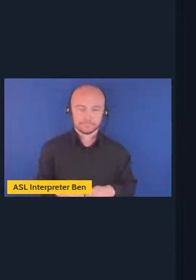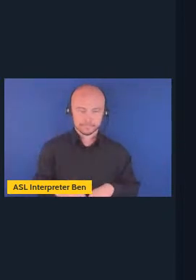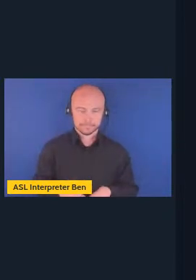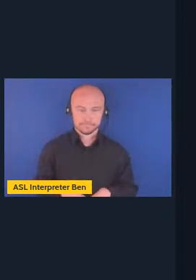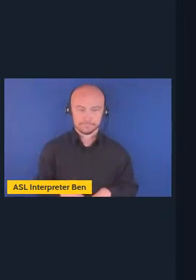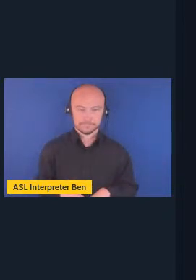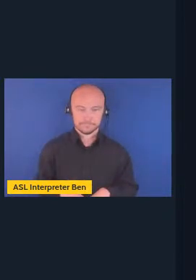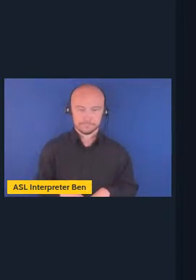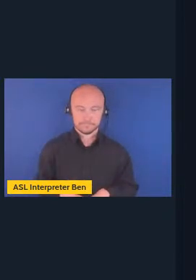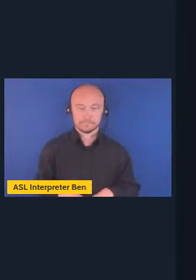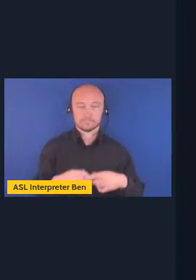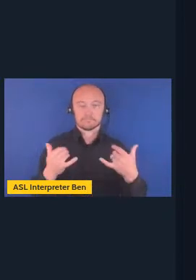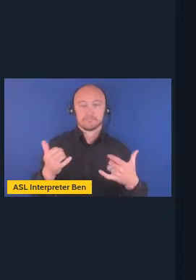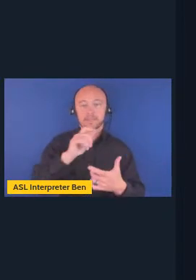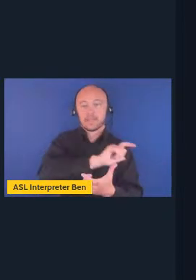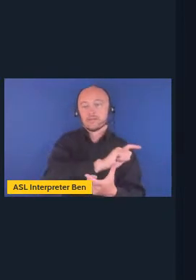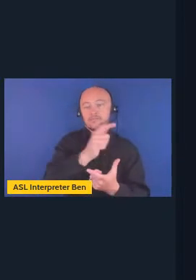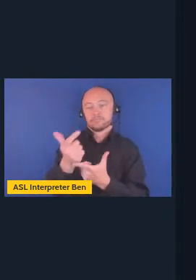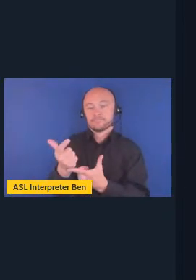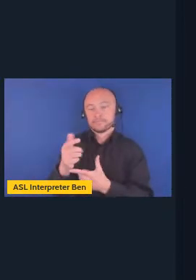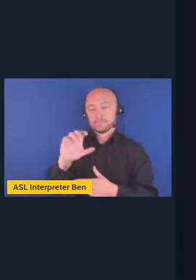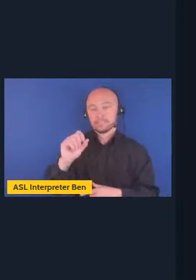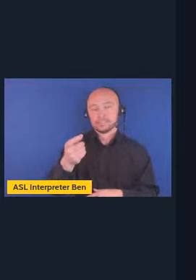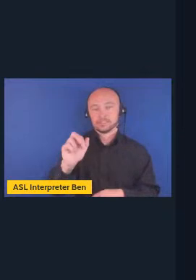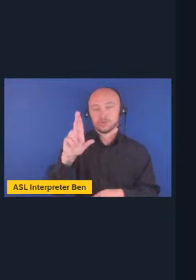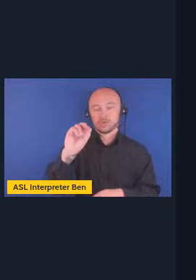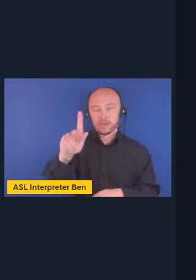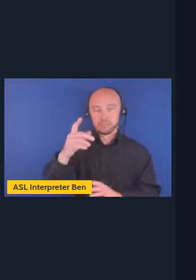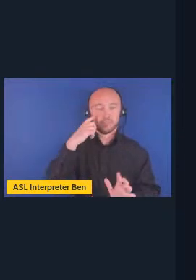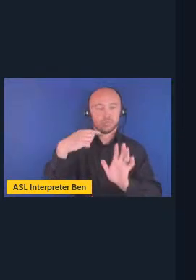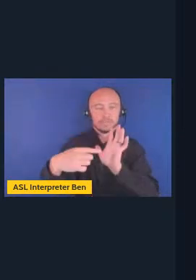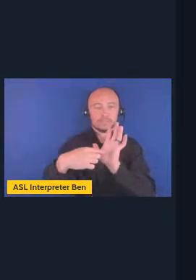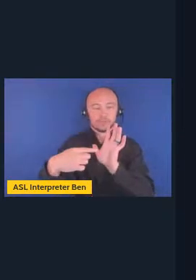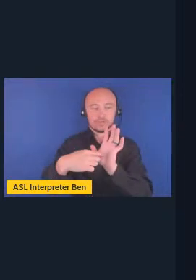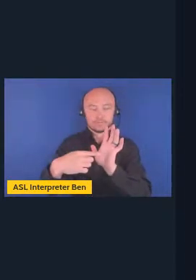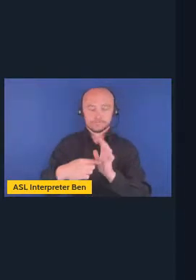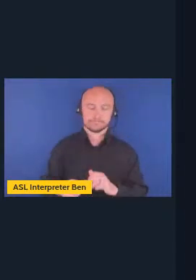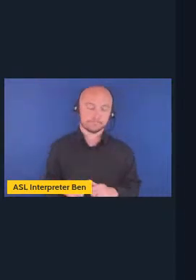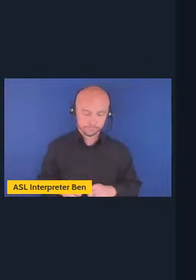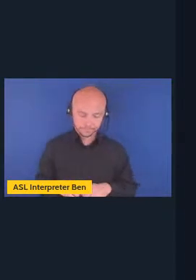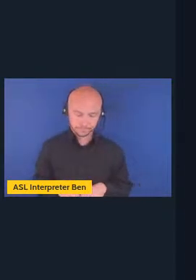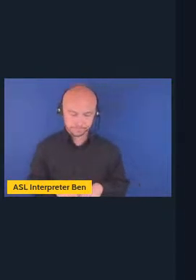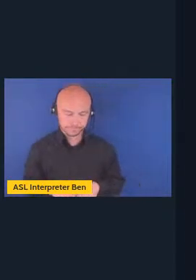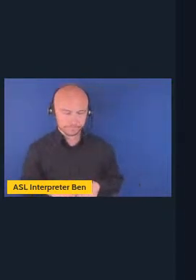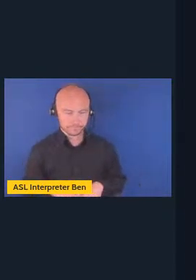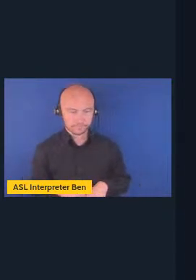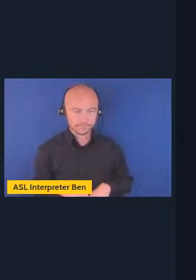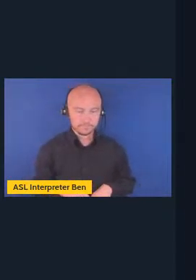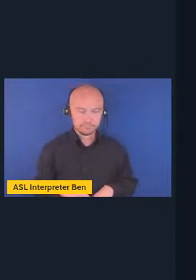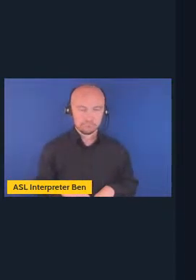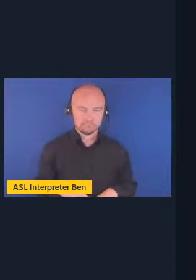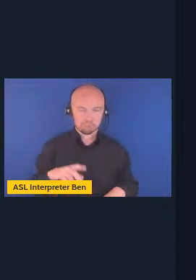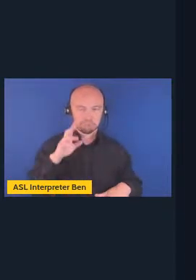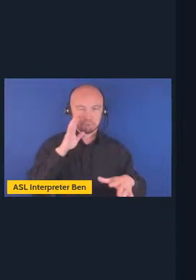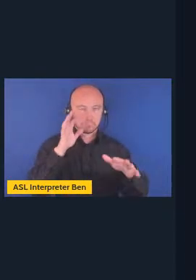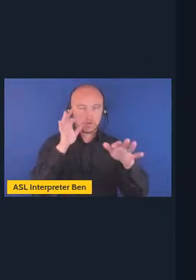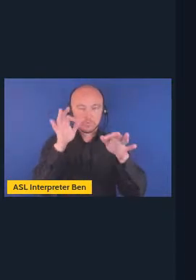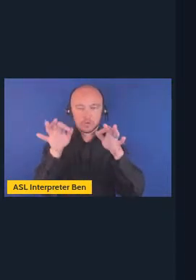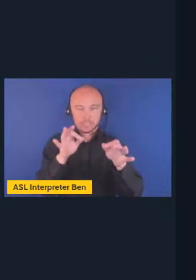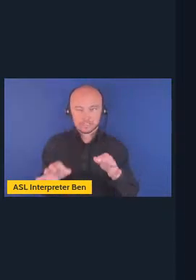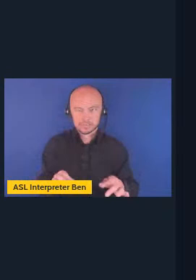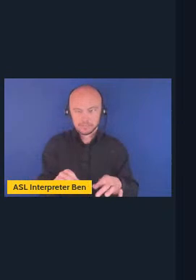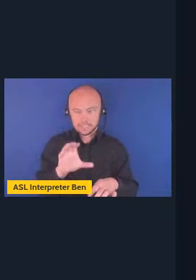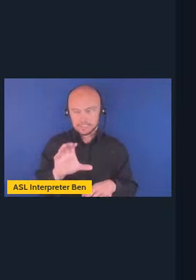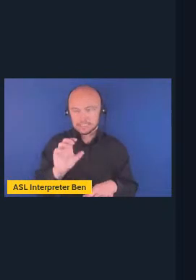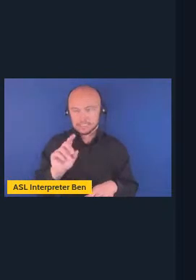Now I will hand over to my colleague Sharad for demonstration of this solution. He will explain how all the